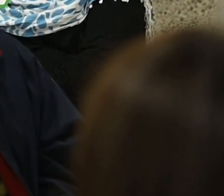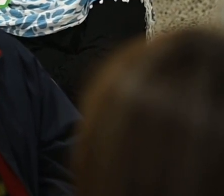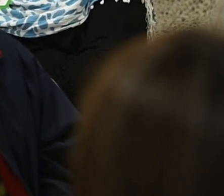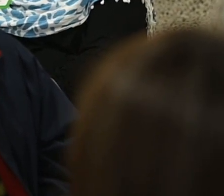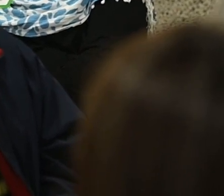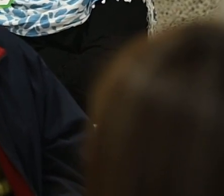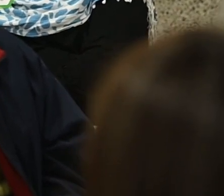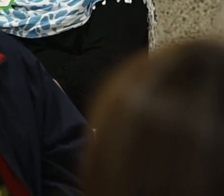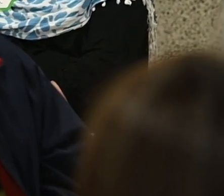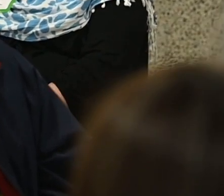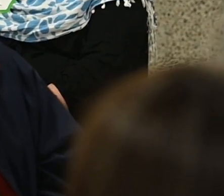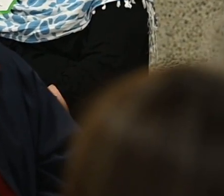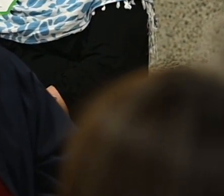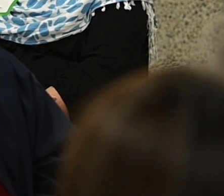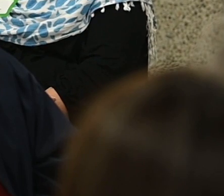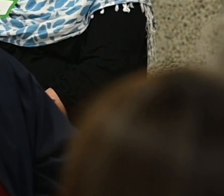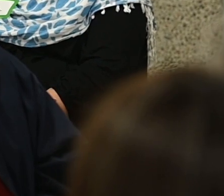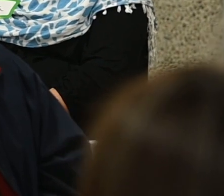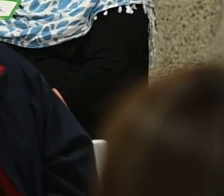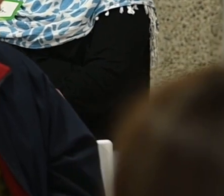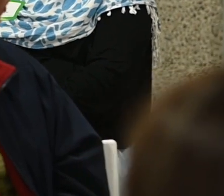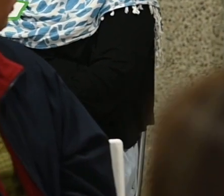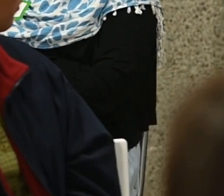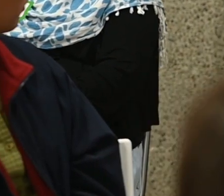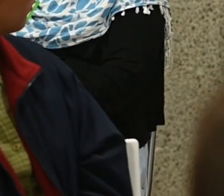And right now, my